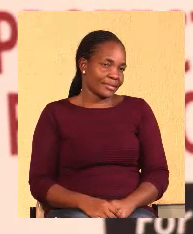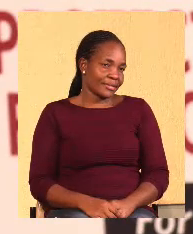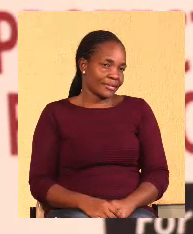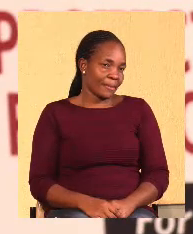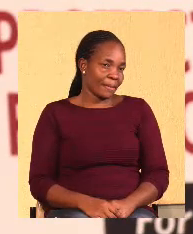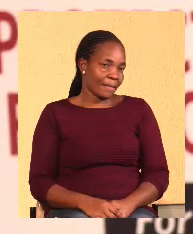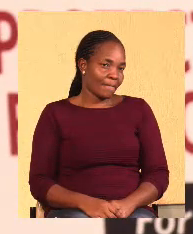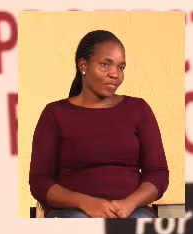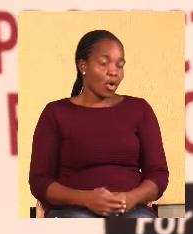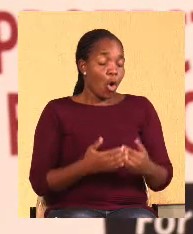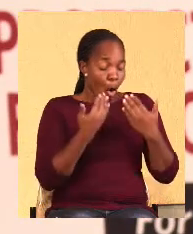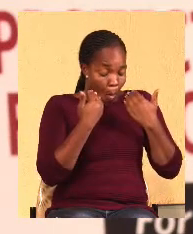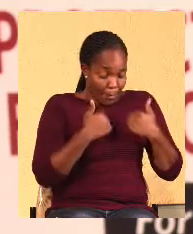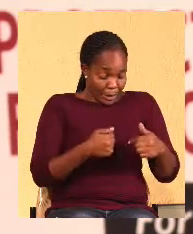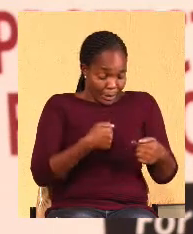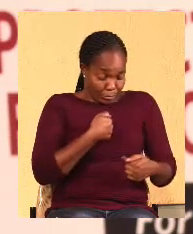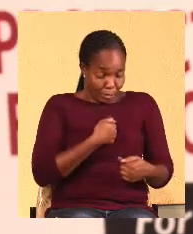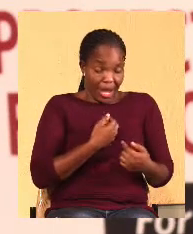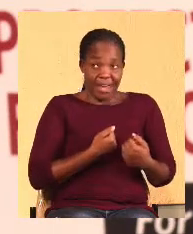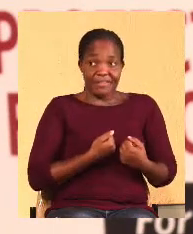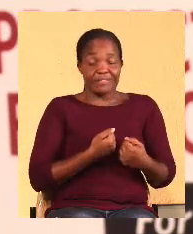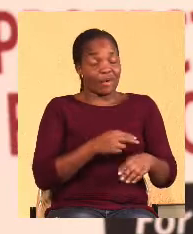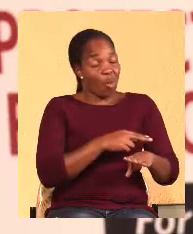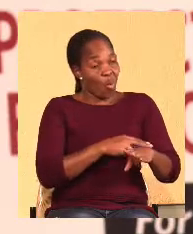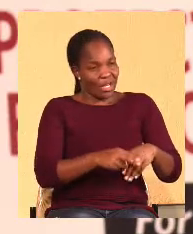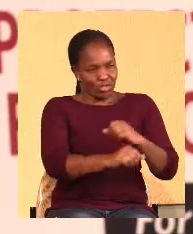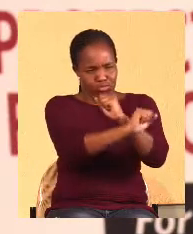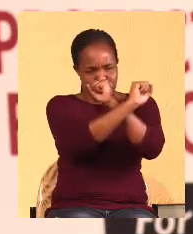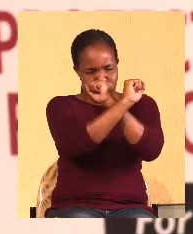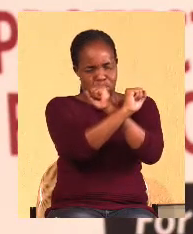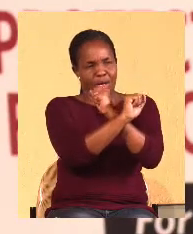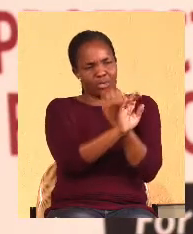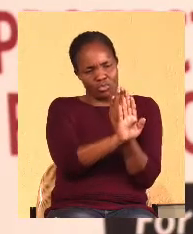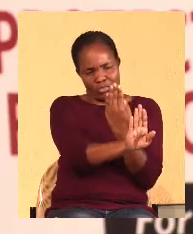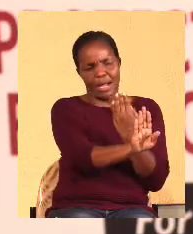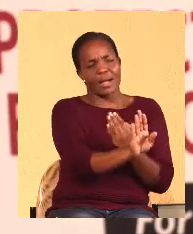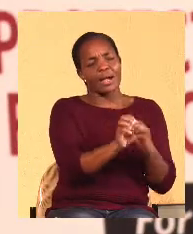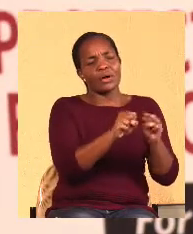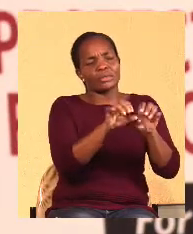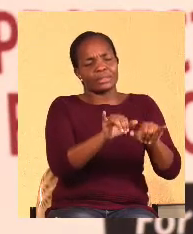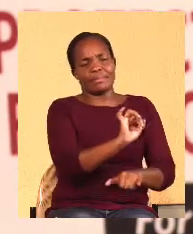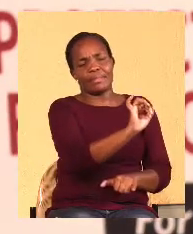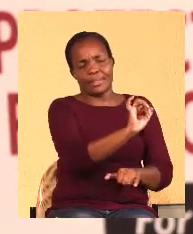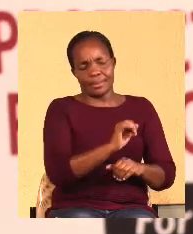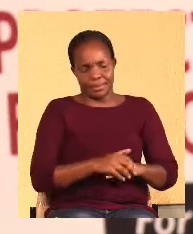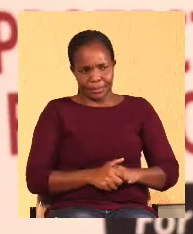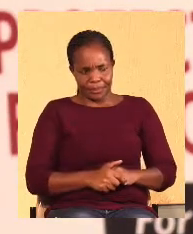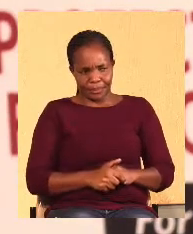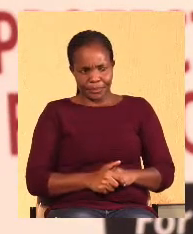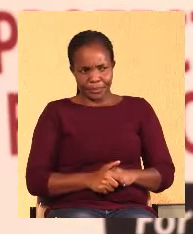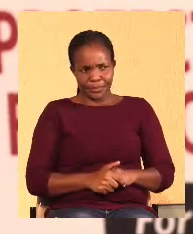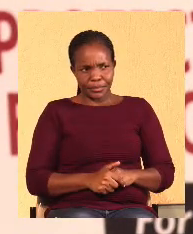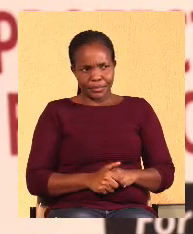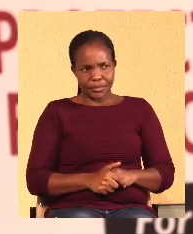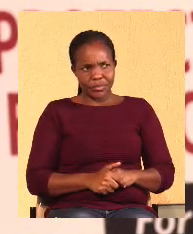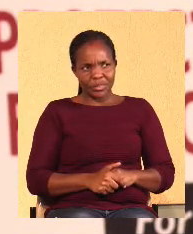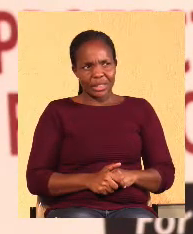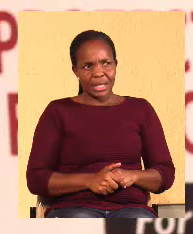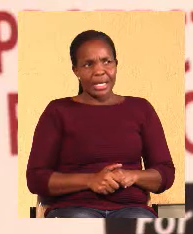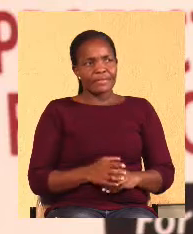body's having its own defense mechanism, the immune system. If the immune system is